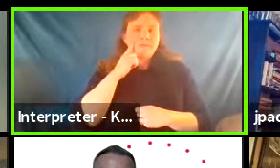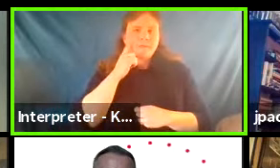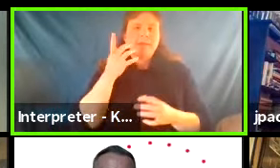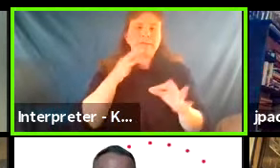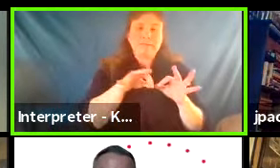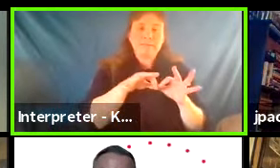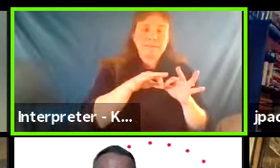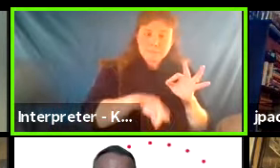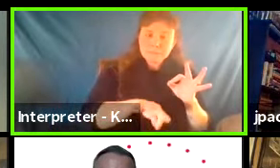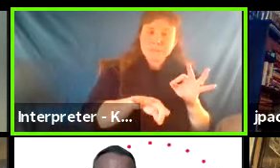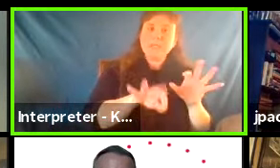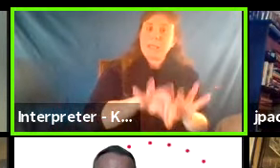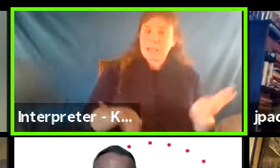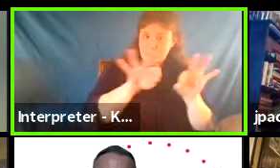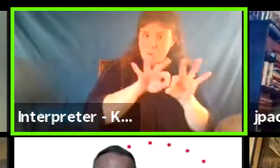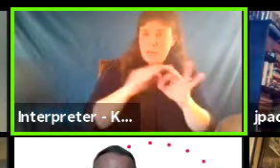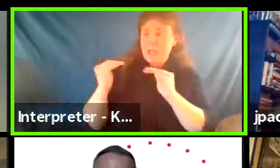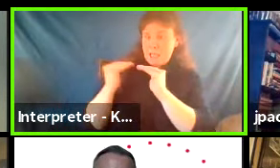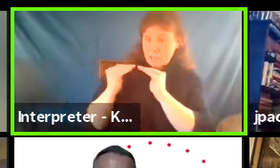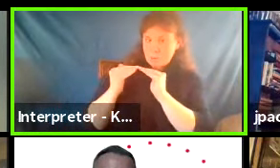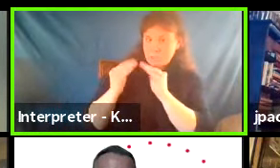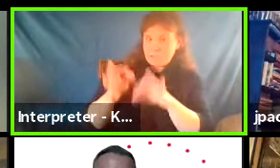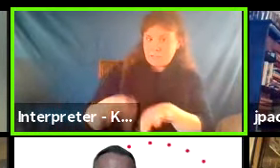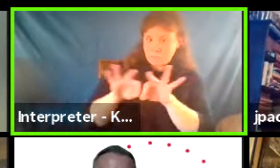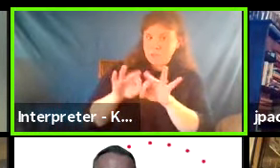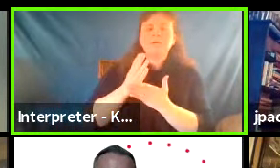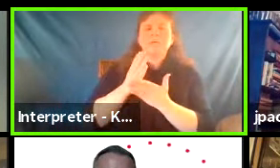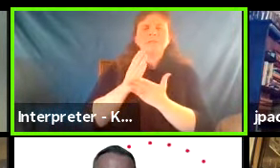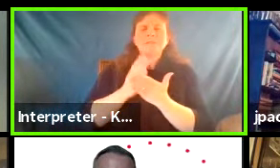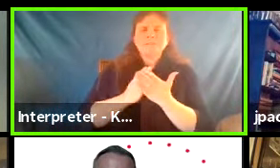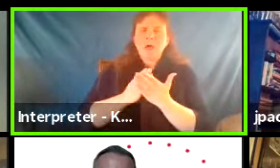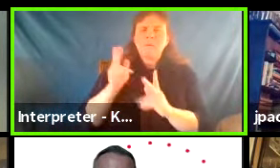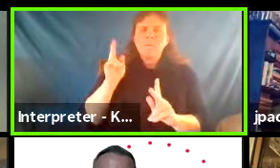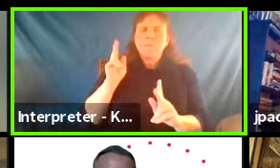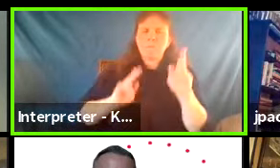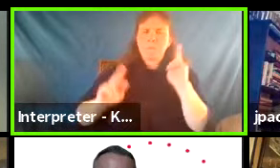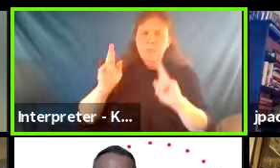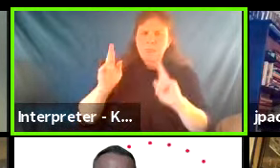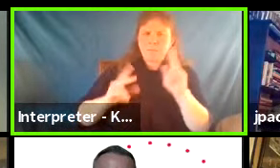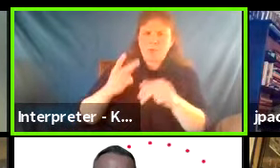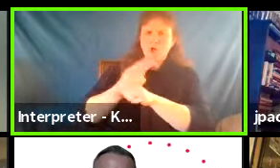equity is actually, some people have tried to cast equity against speed. And I think